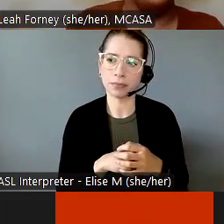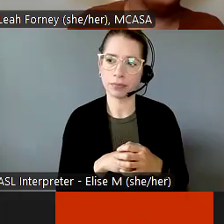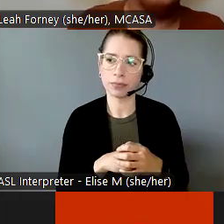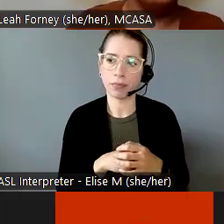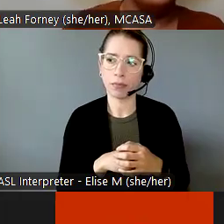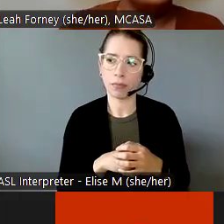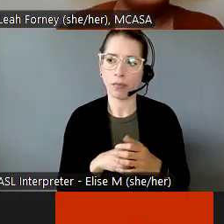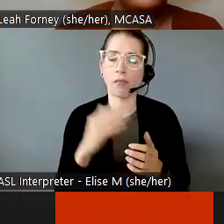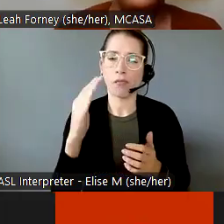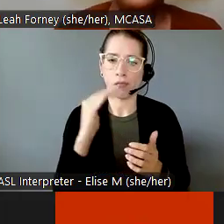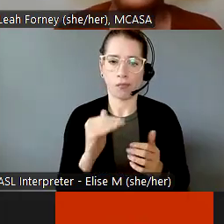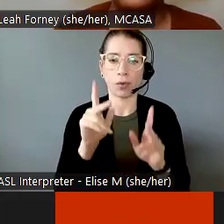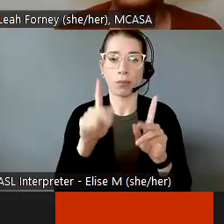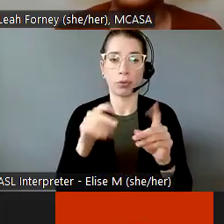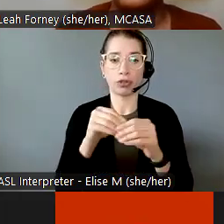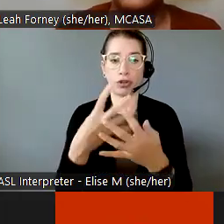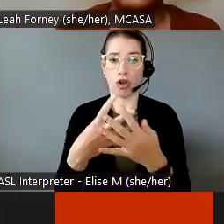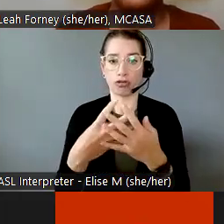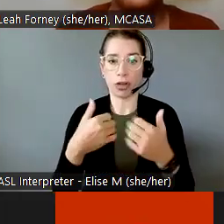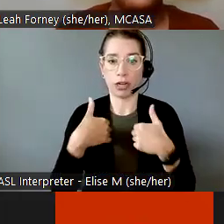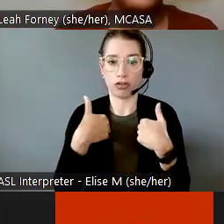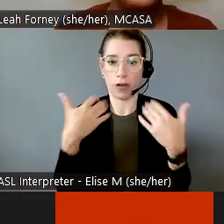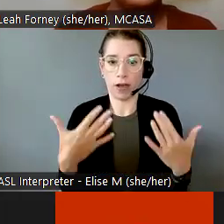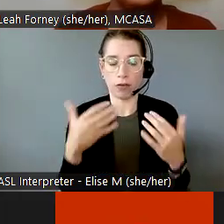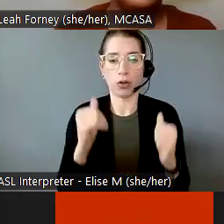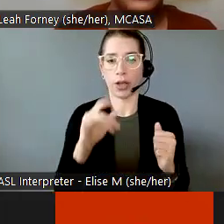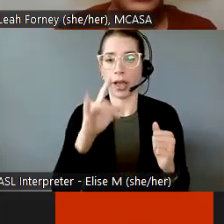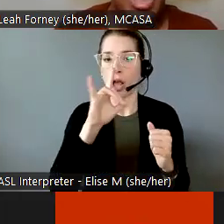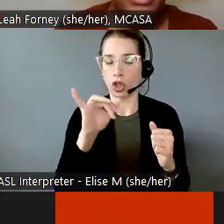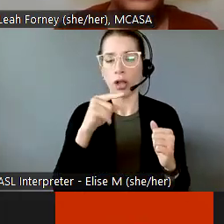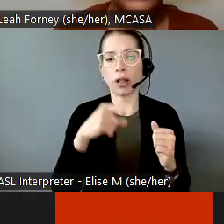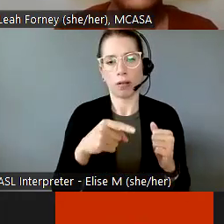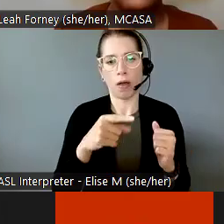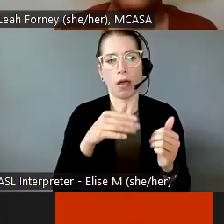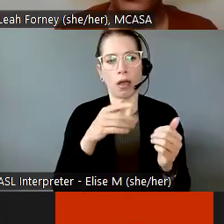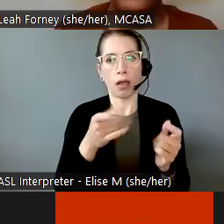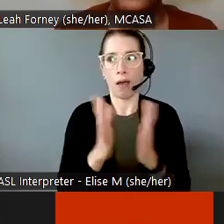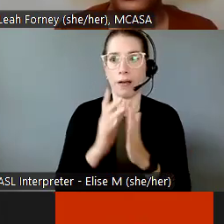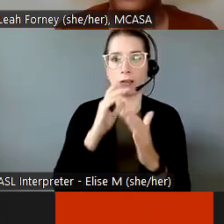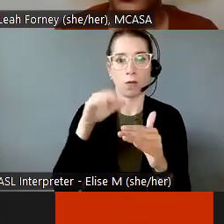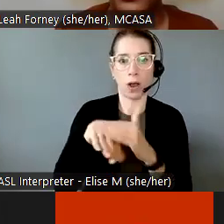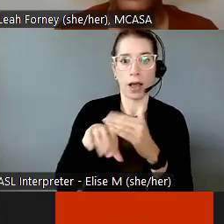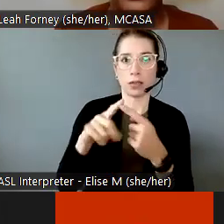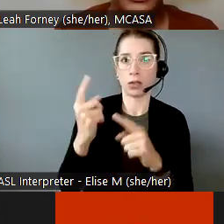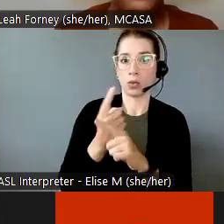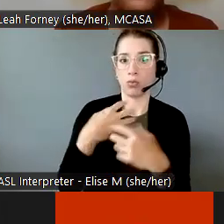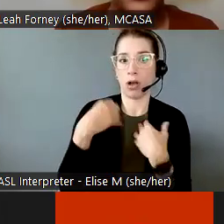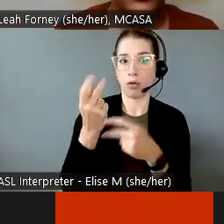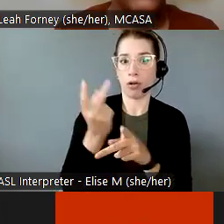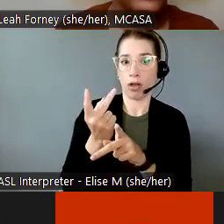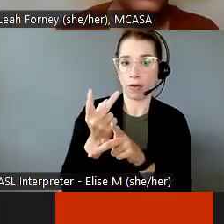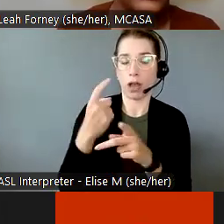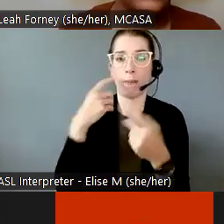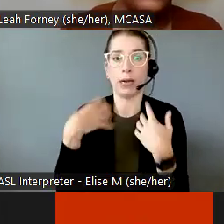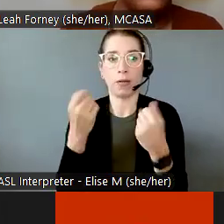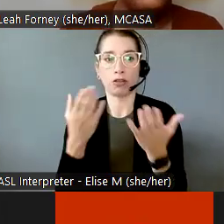And for an incarcerated survivor, it can look like being frequently denied access to proper health care and mental